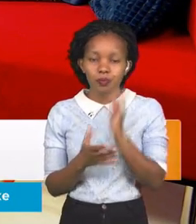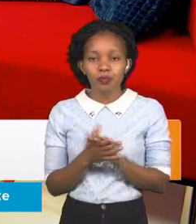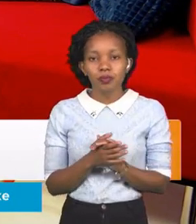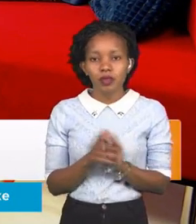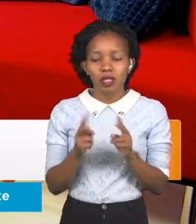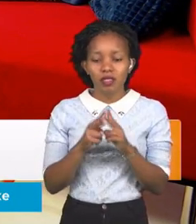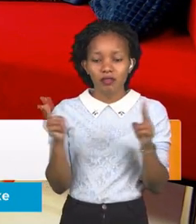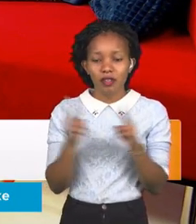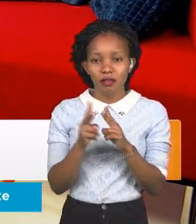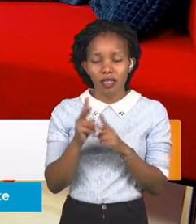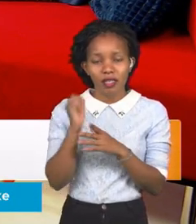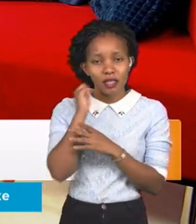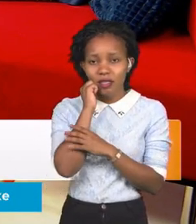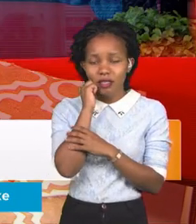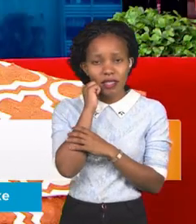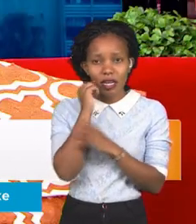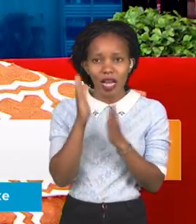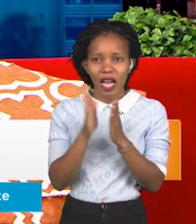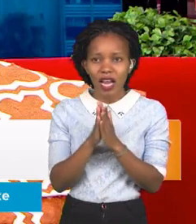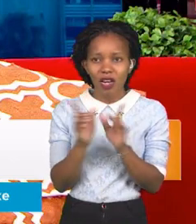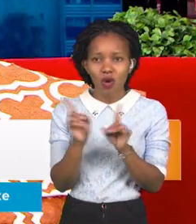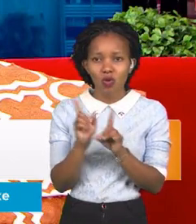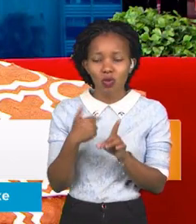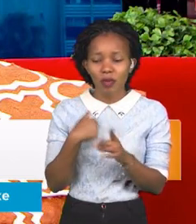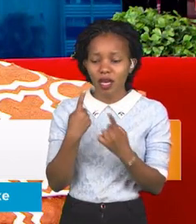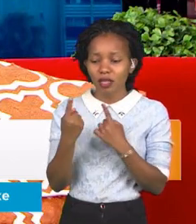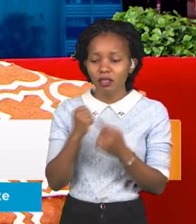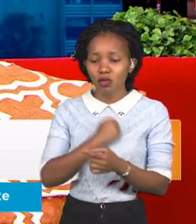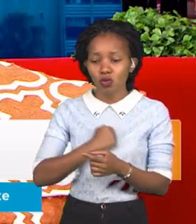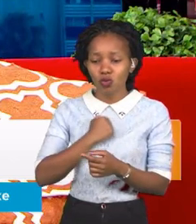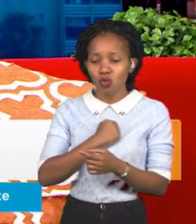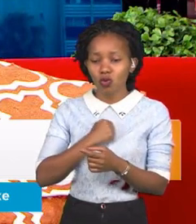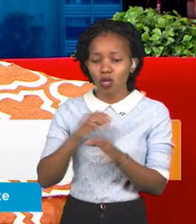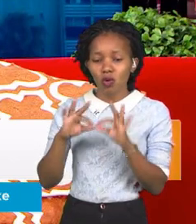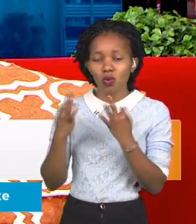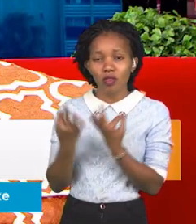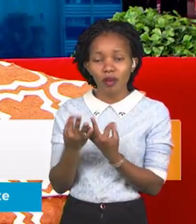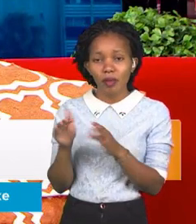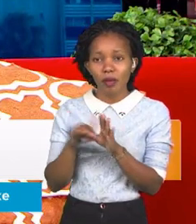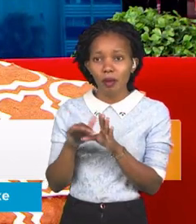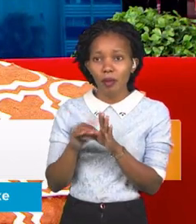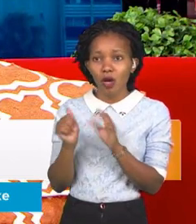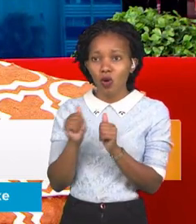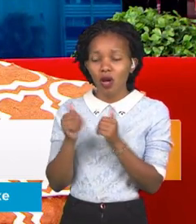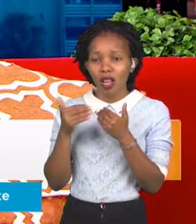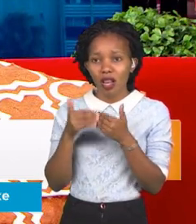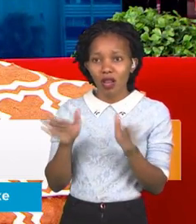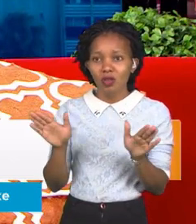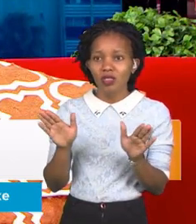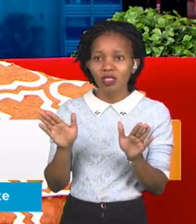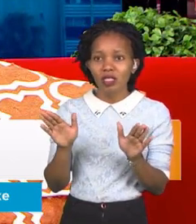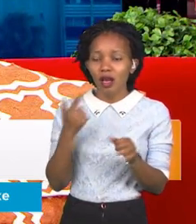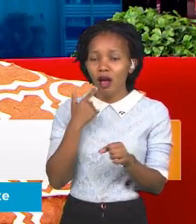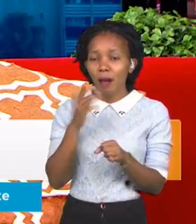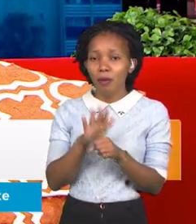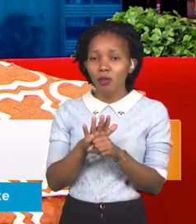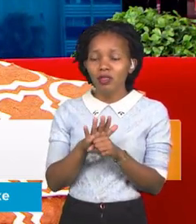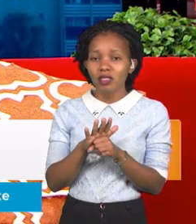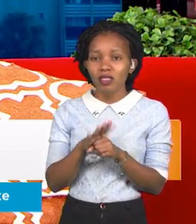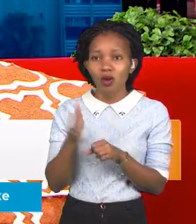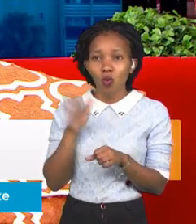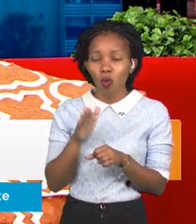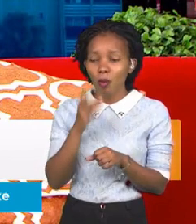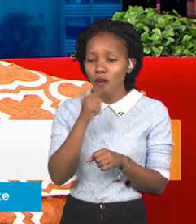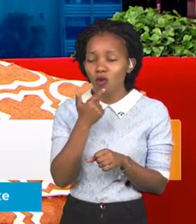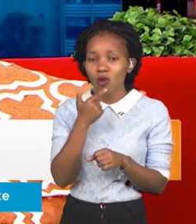unfortunate. And deepest condolences to the family that has lost a promising woman